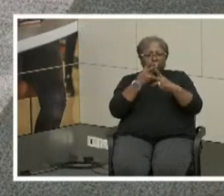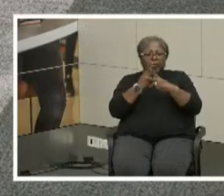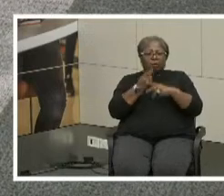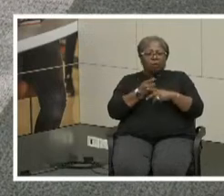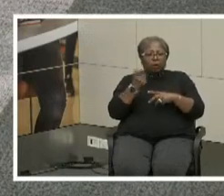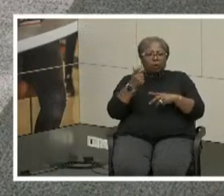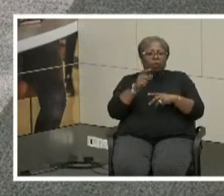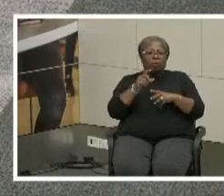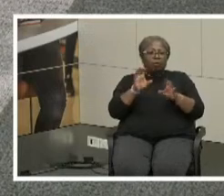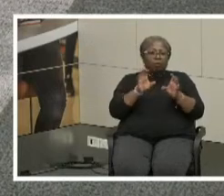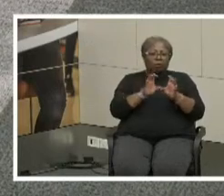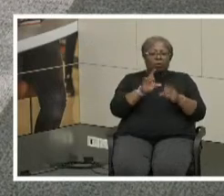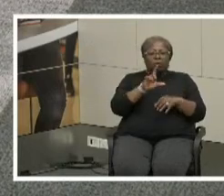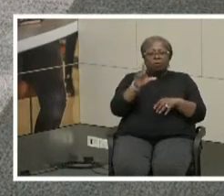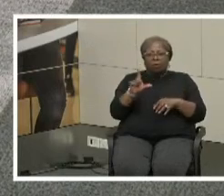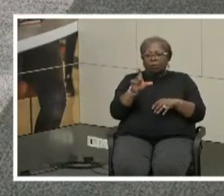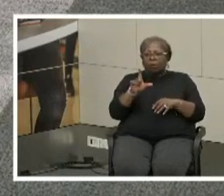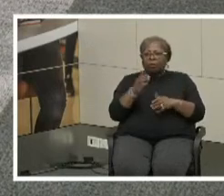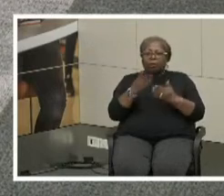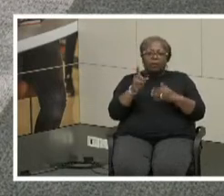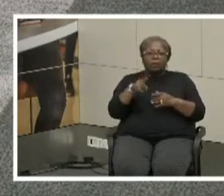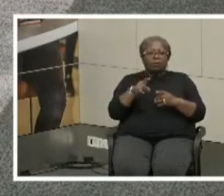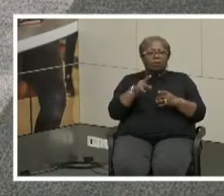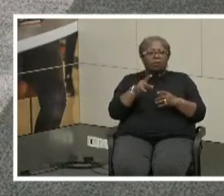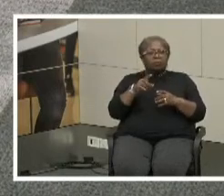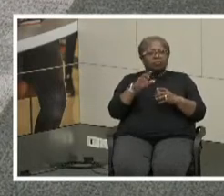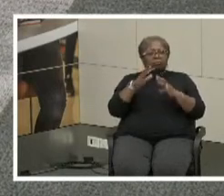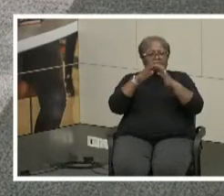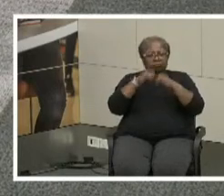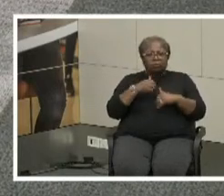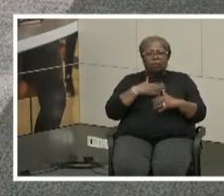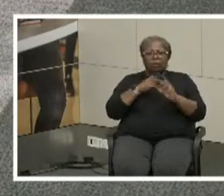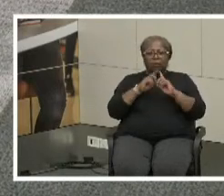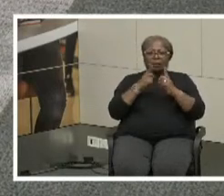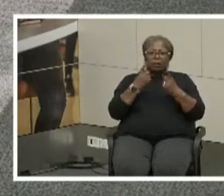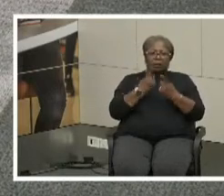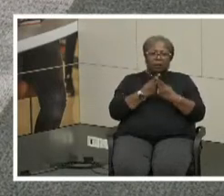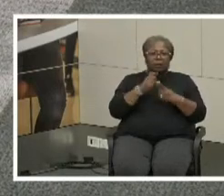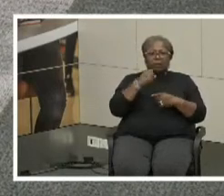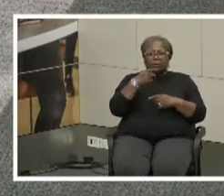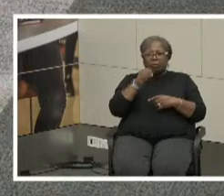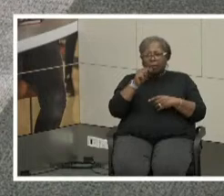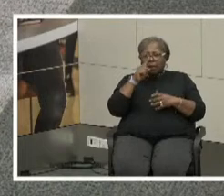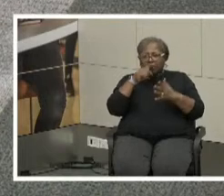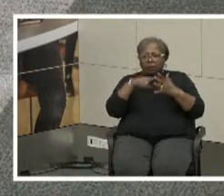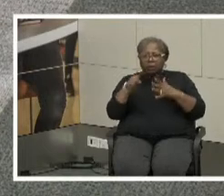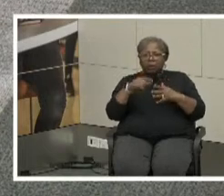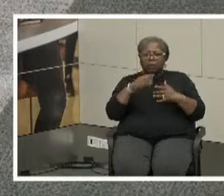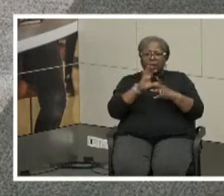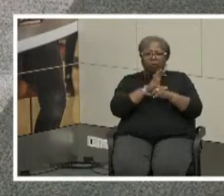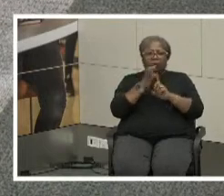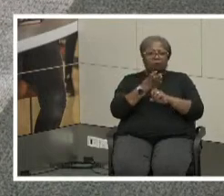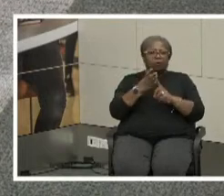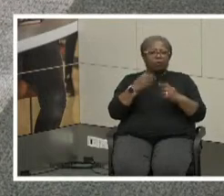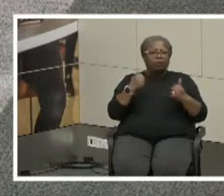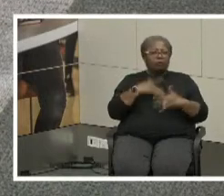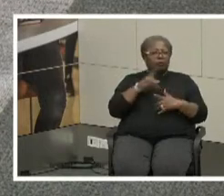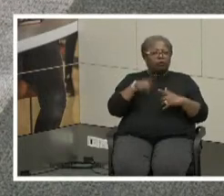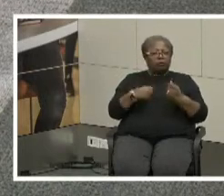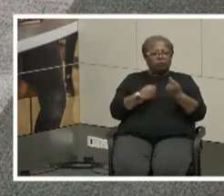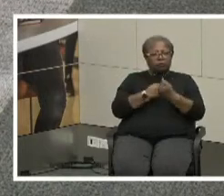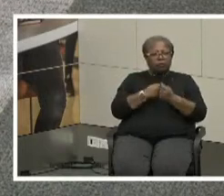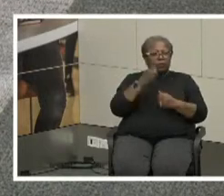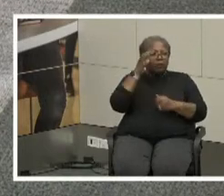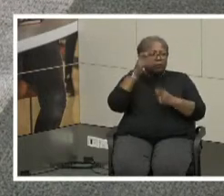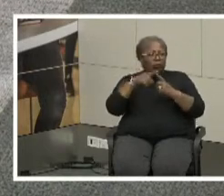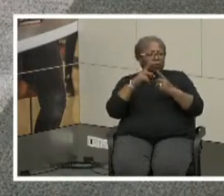certified Librarians and libraries perhaps instead of tearing down my district with random spot checks in a Culture of Fear I should advocate for it I should listen to